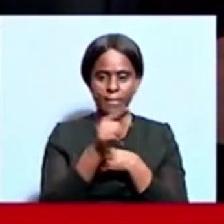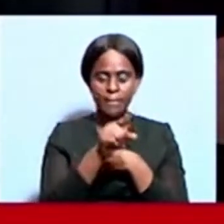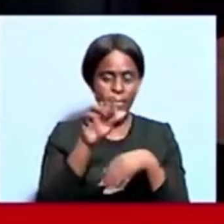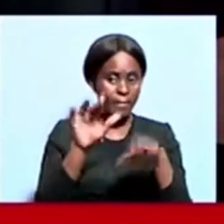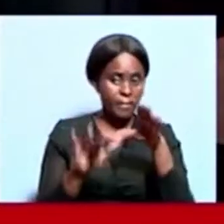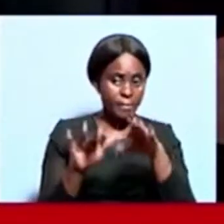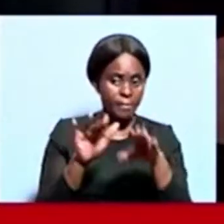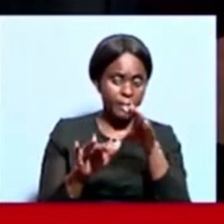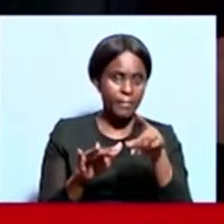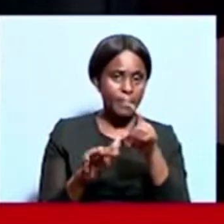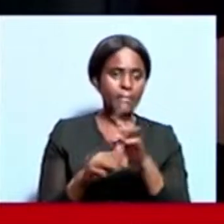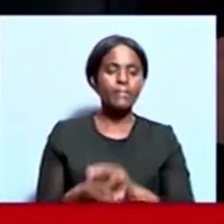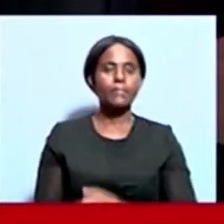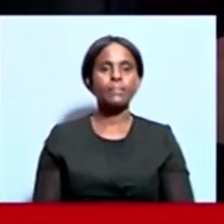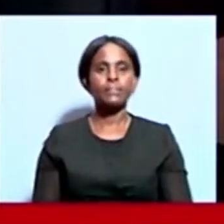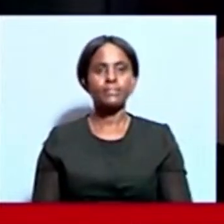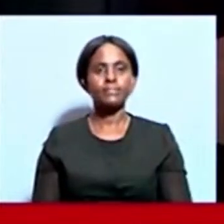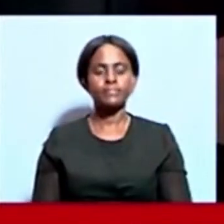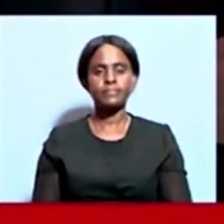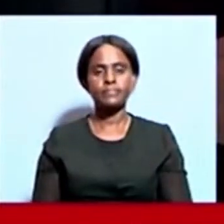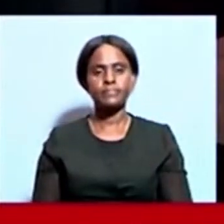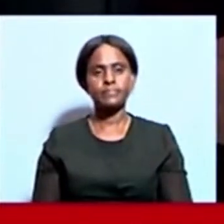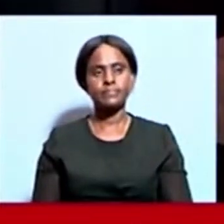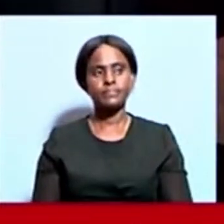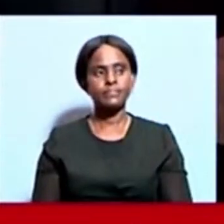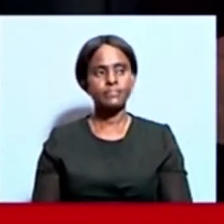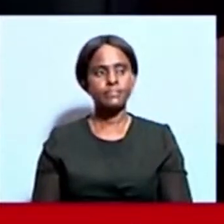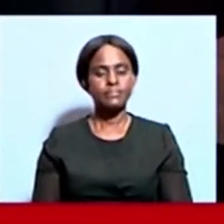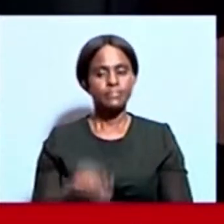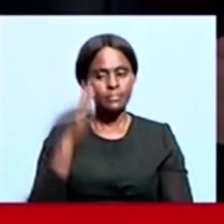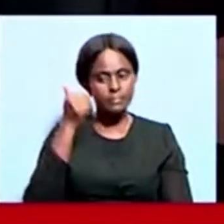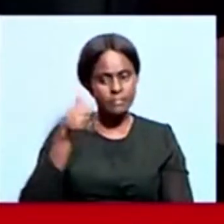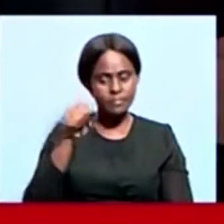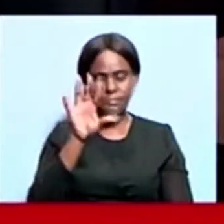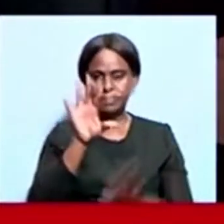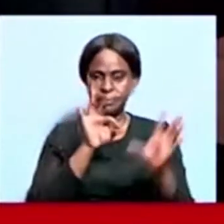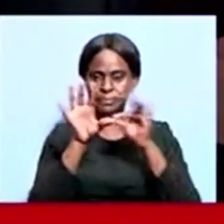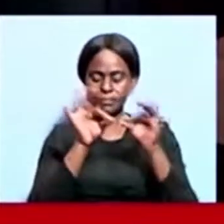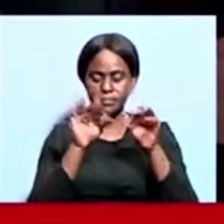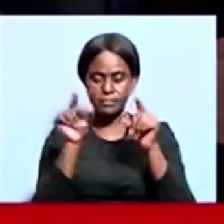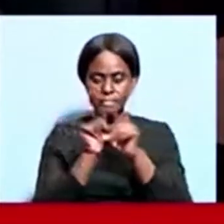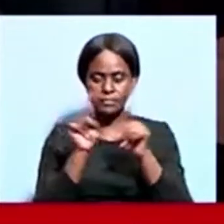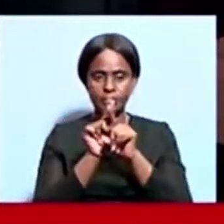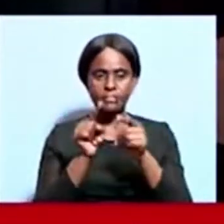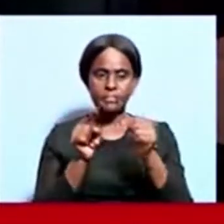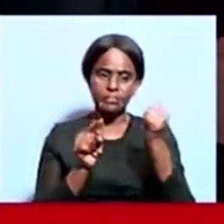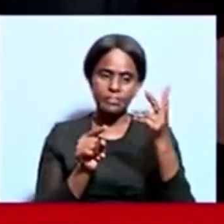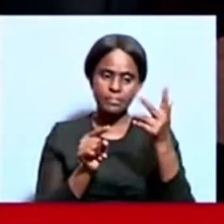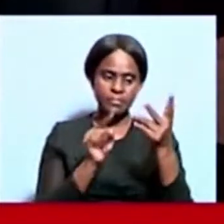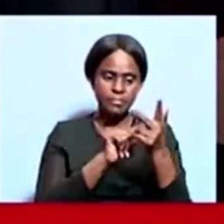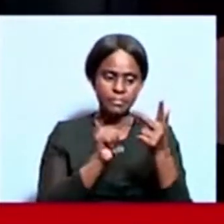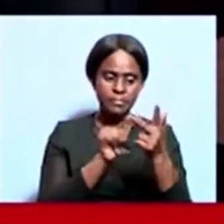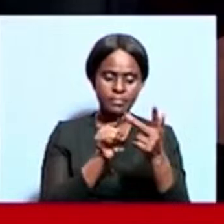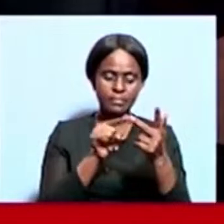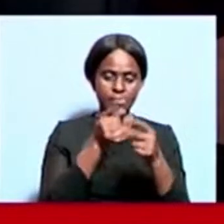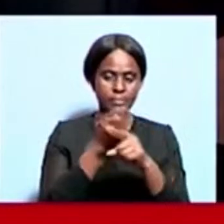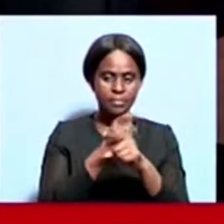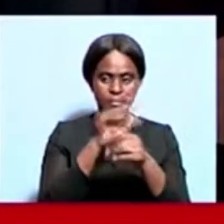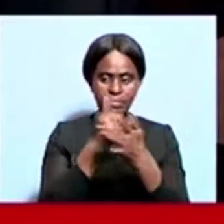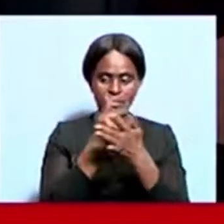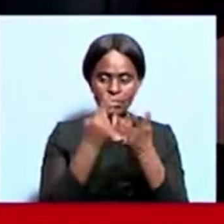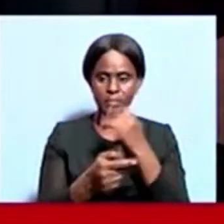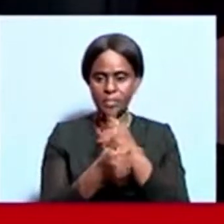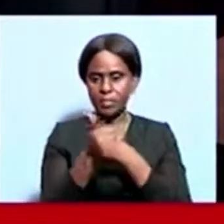balance. Thank you. And why did you choose those 13 out of these